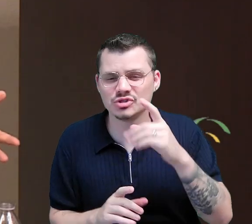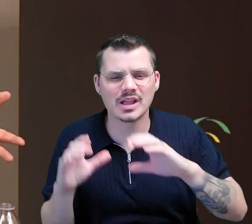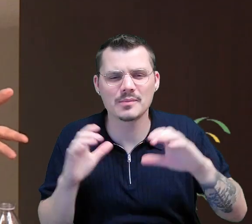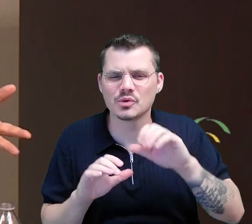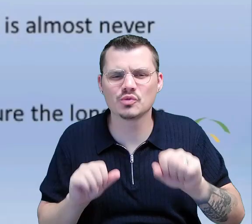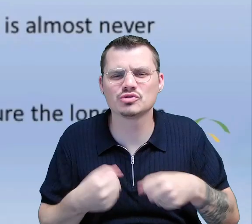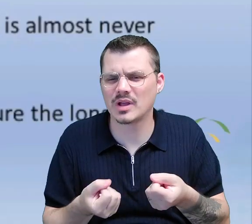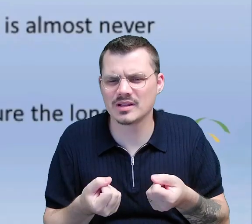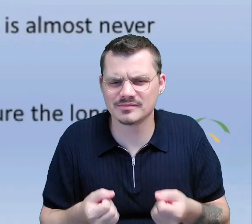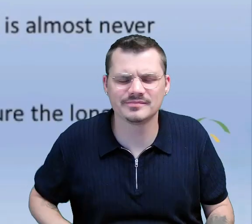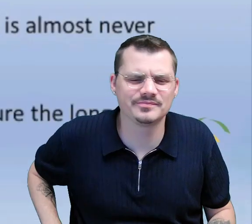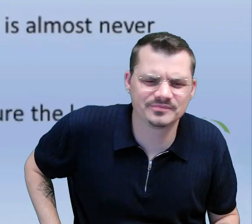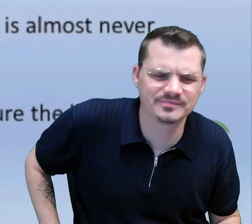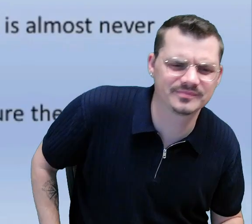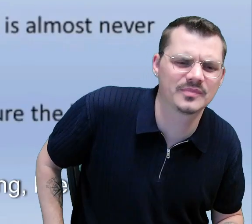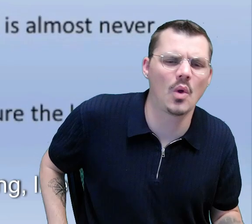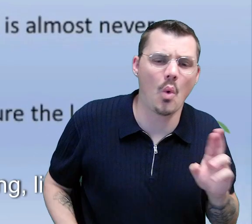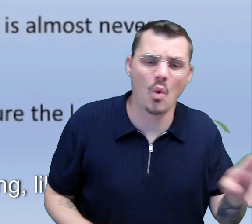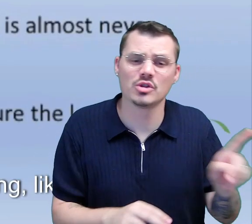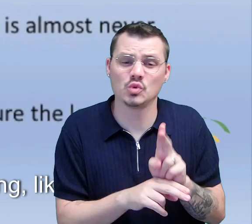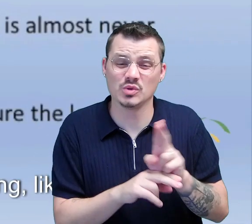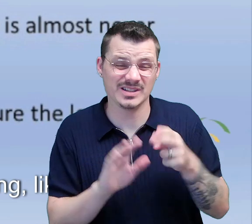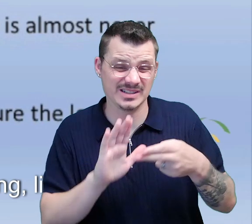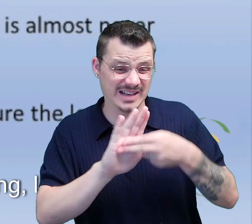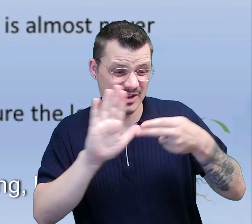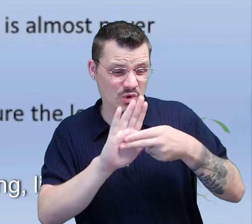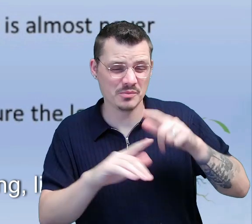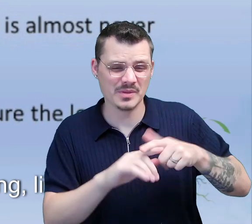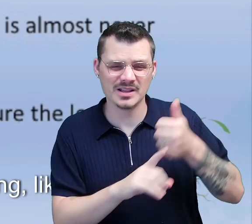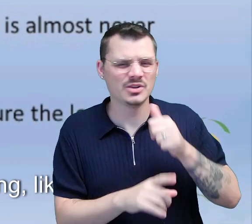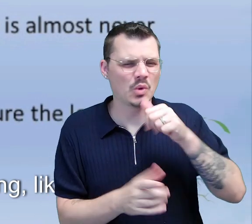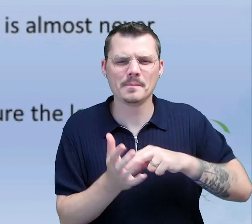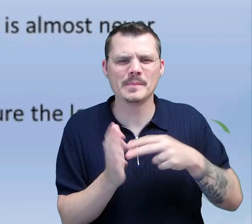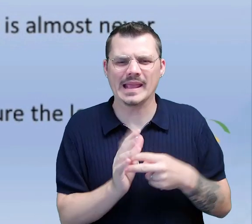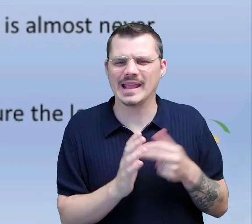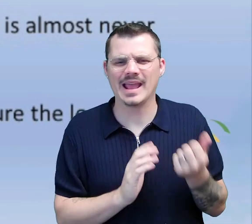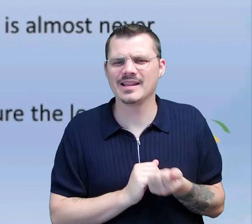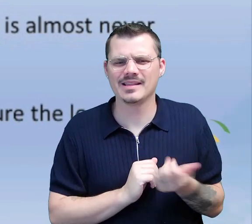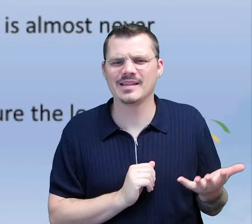restraint. Or they use diagnoses that don't really mean anything, like